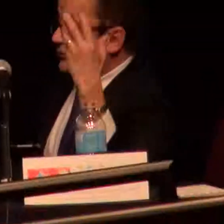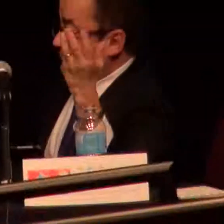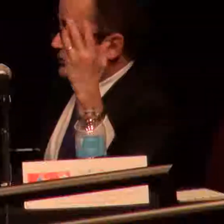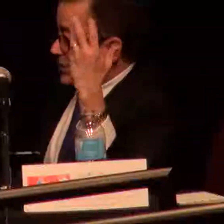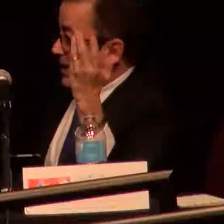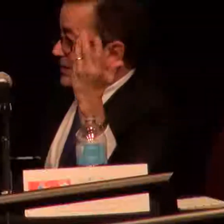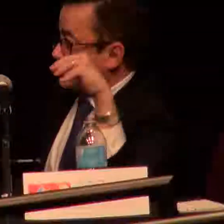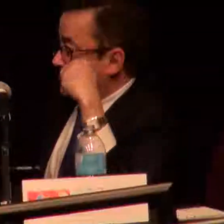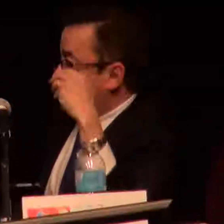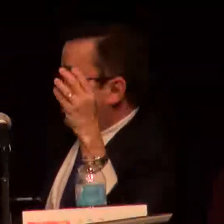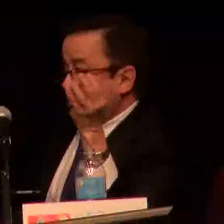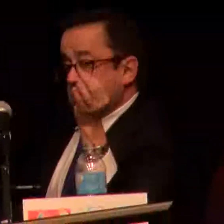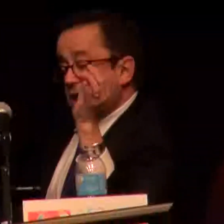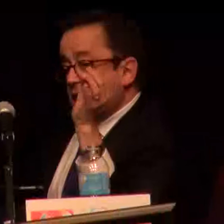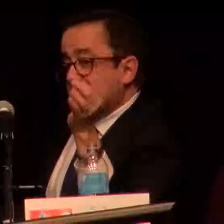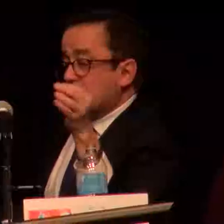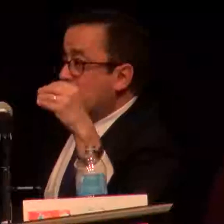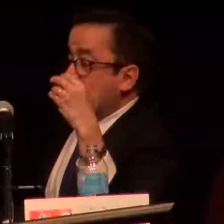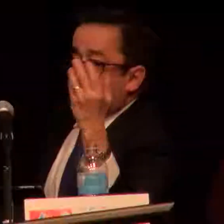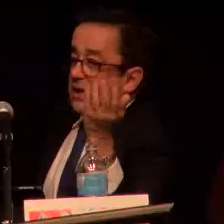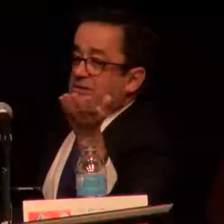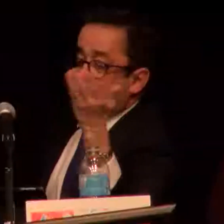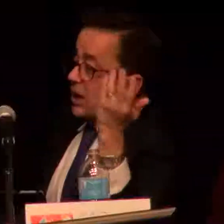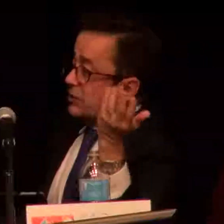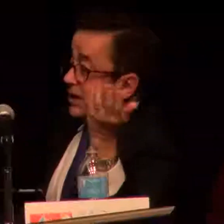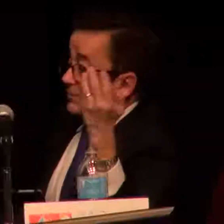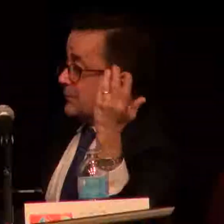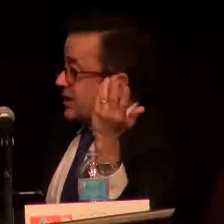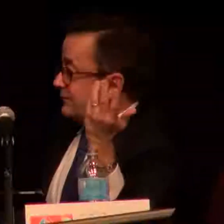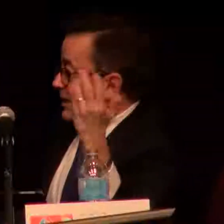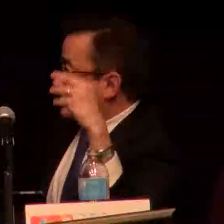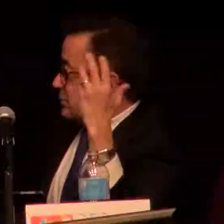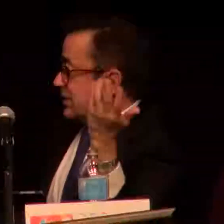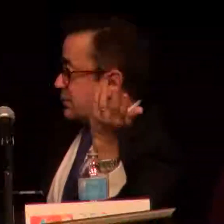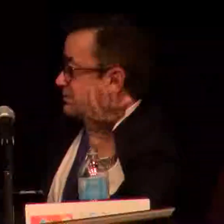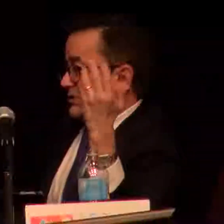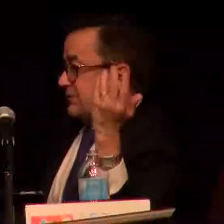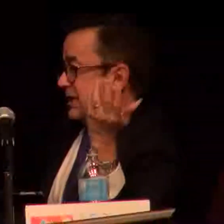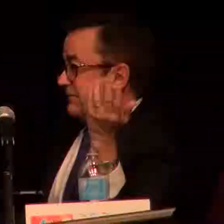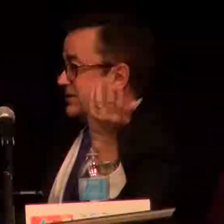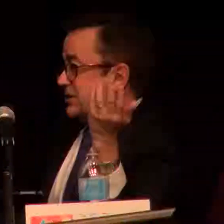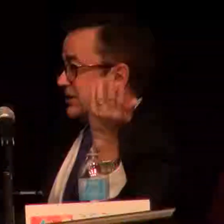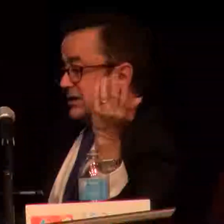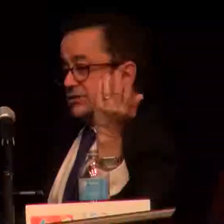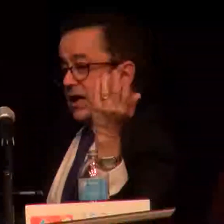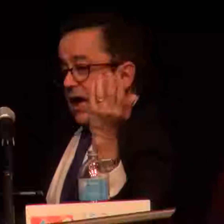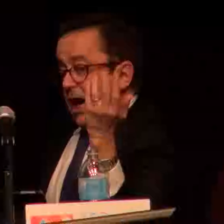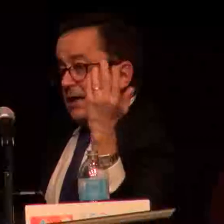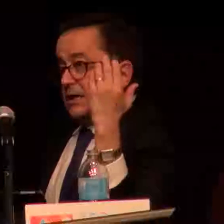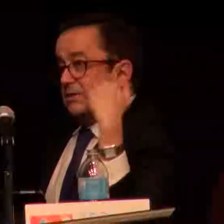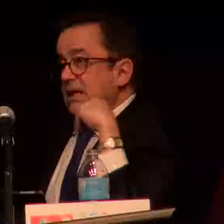of cultural change and so on. So I think, I started off talking about the convention and what the purpose of the convention